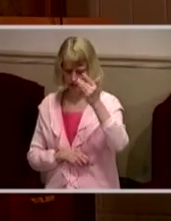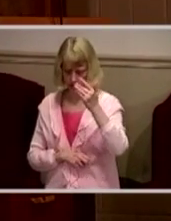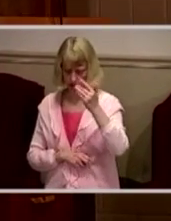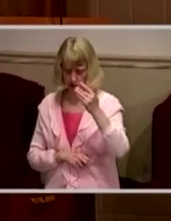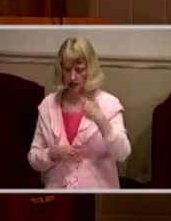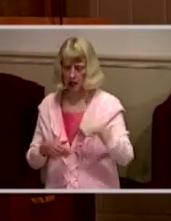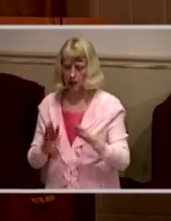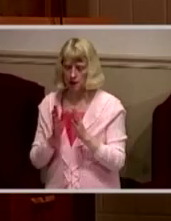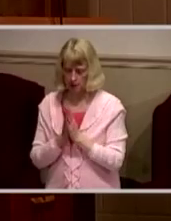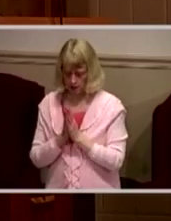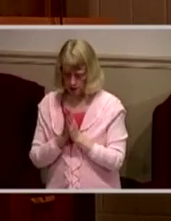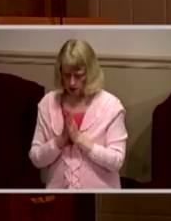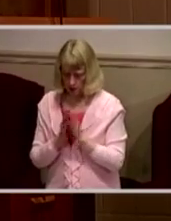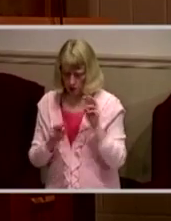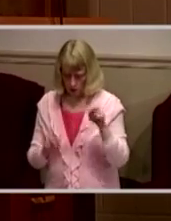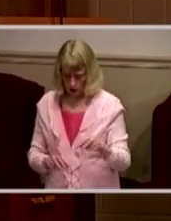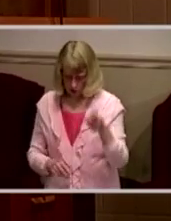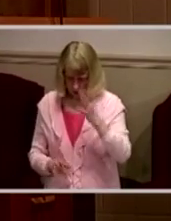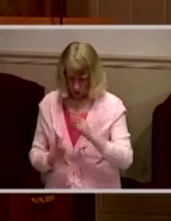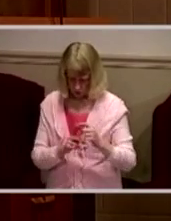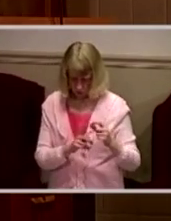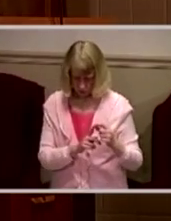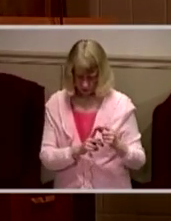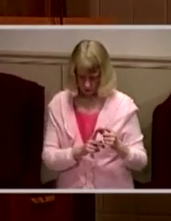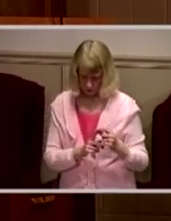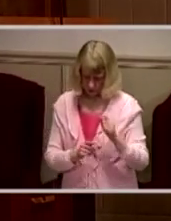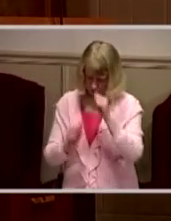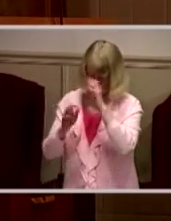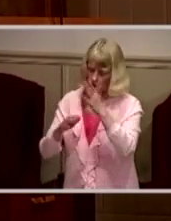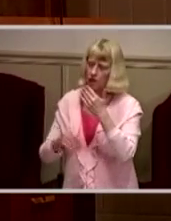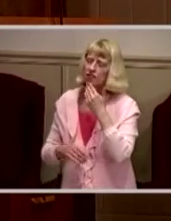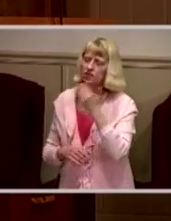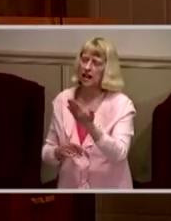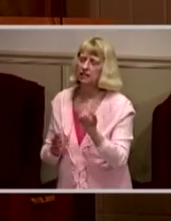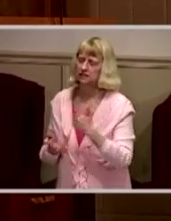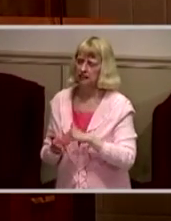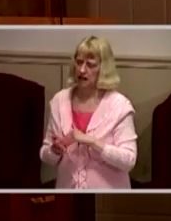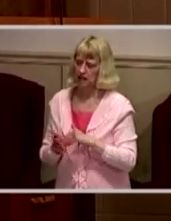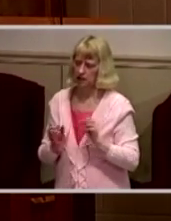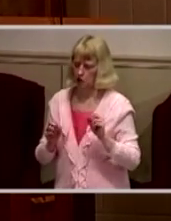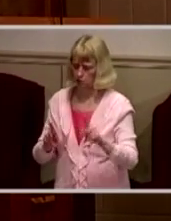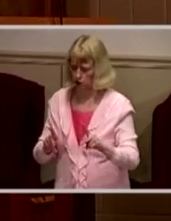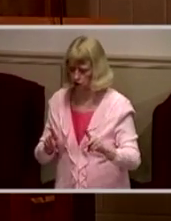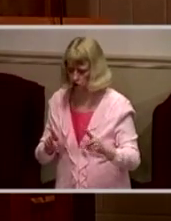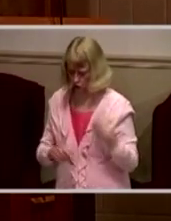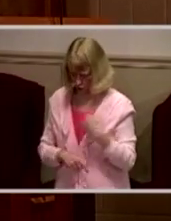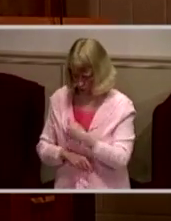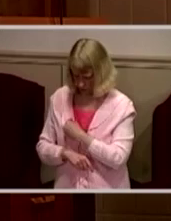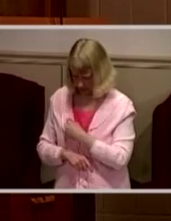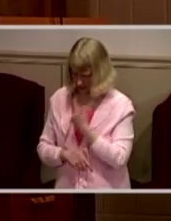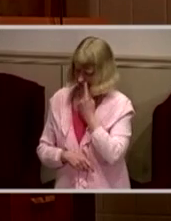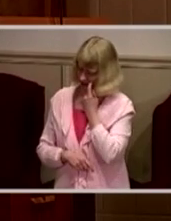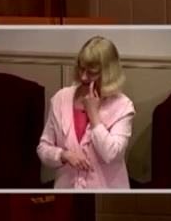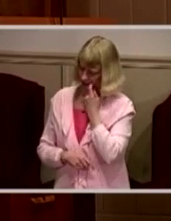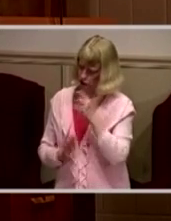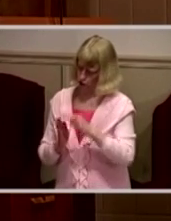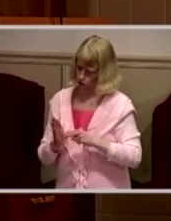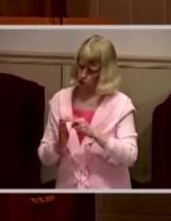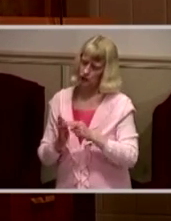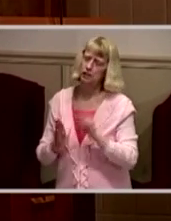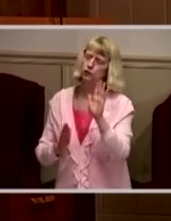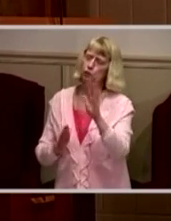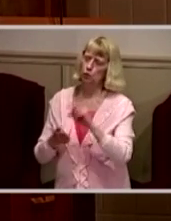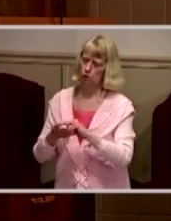let's pray, and then we'll look into the Word of God. Father, we thank you once again for the opportunity that we've had just to read your